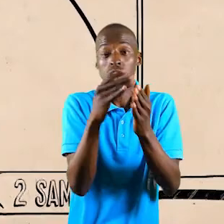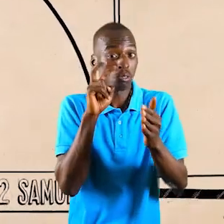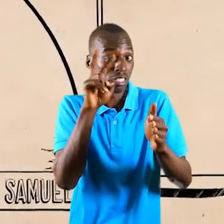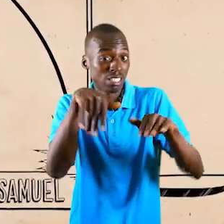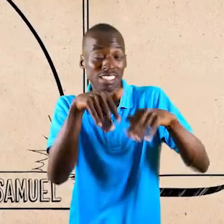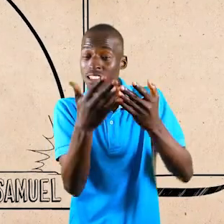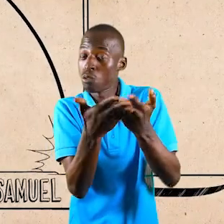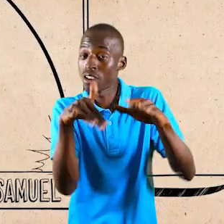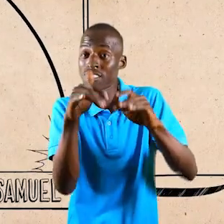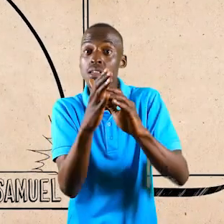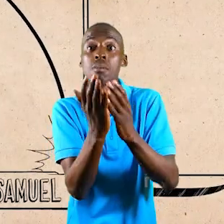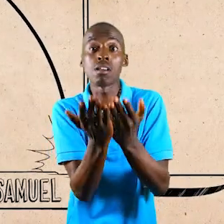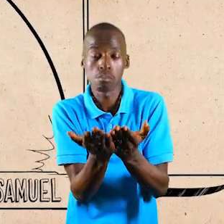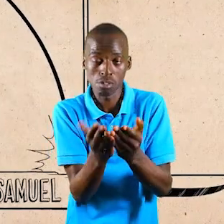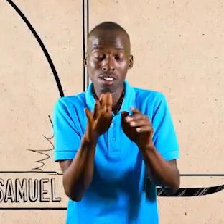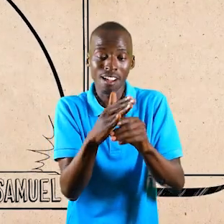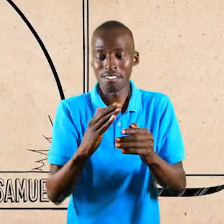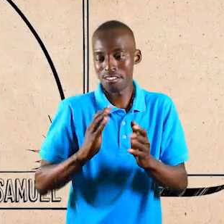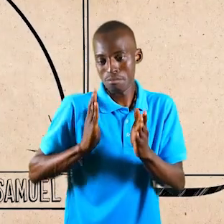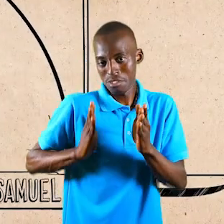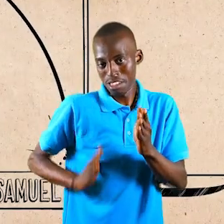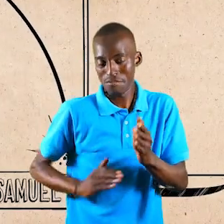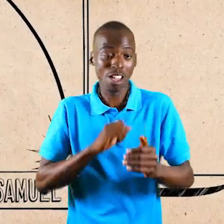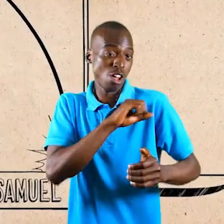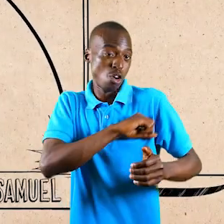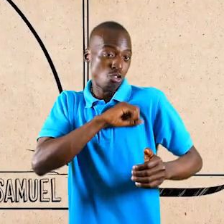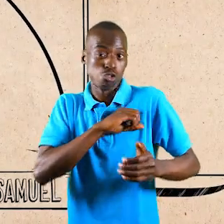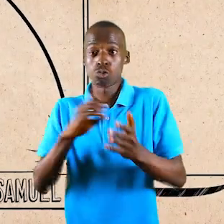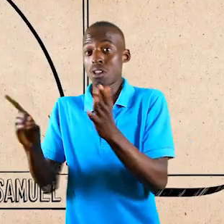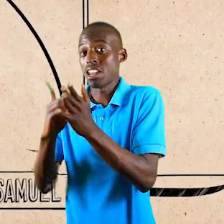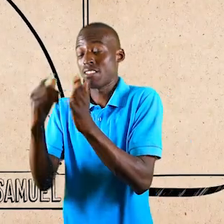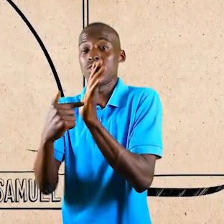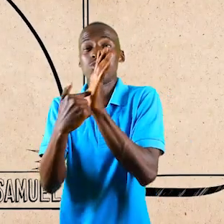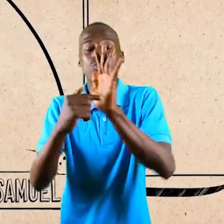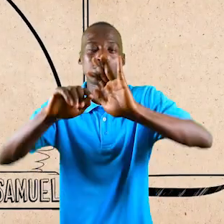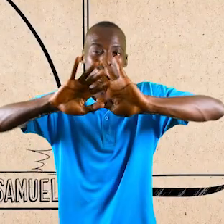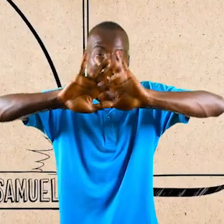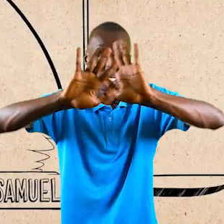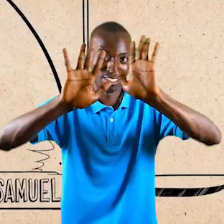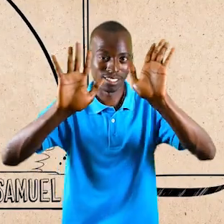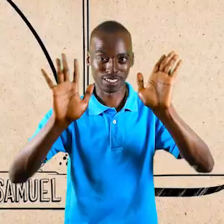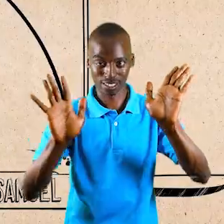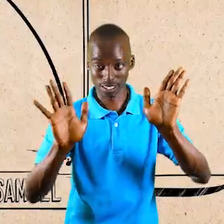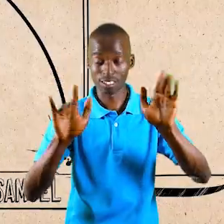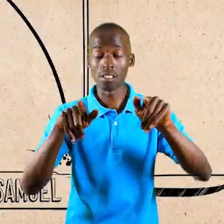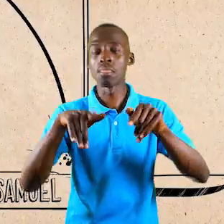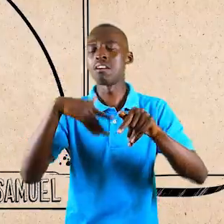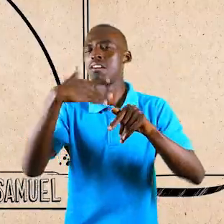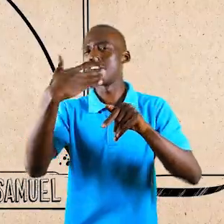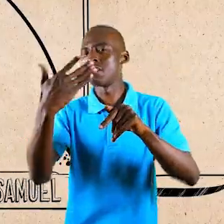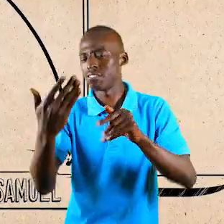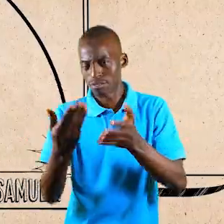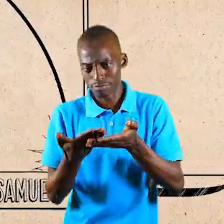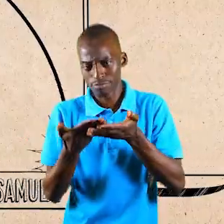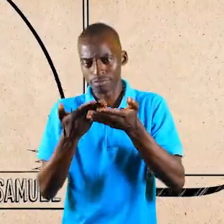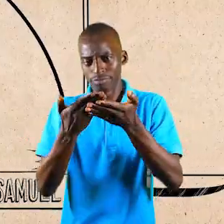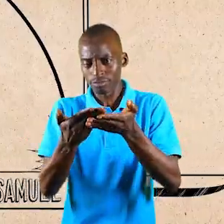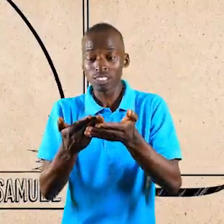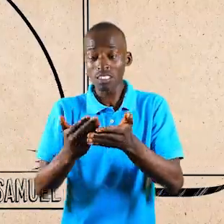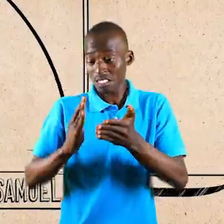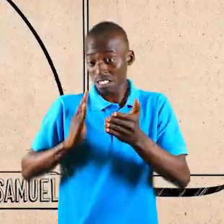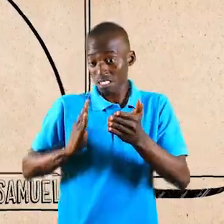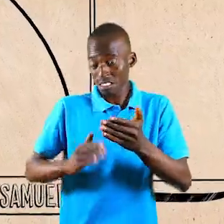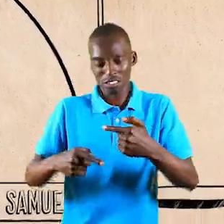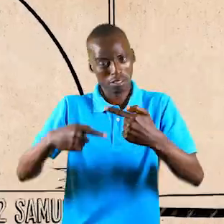find anywhere in the Bible, and the characters Saul and David, they're portrayed very realistically. And the author's putting them forward as